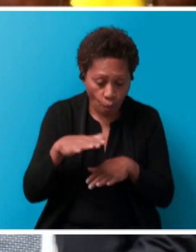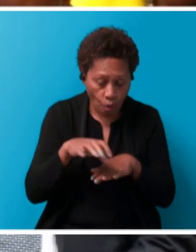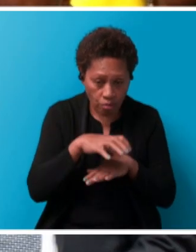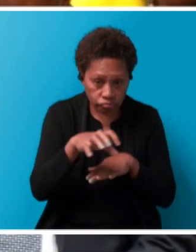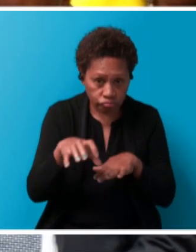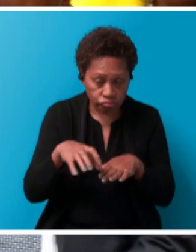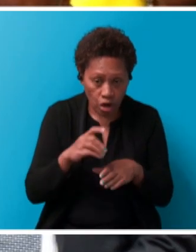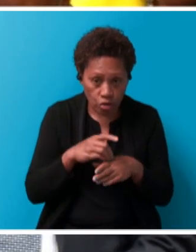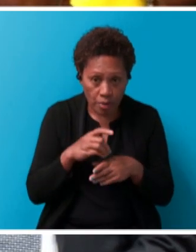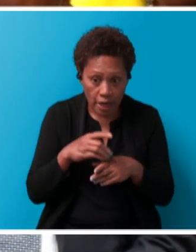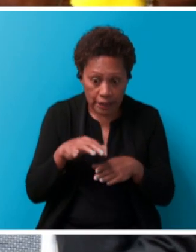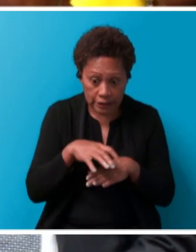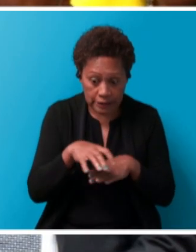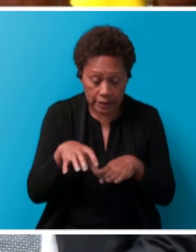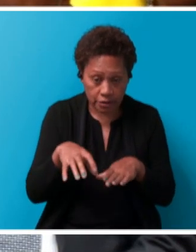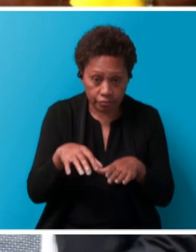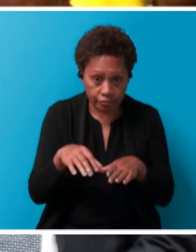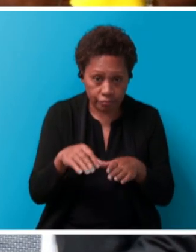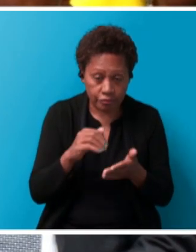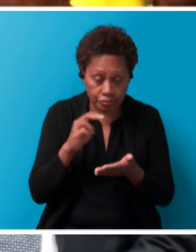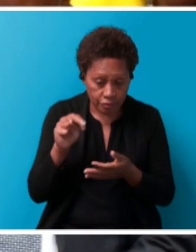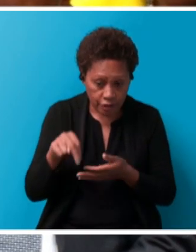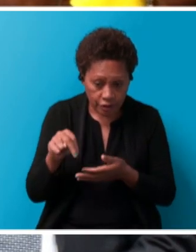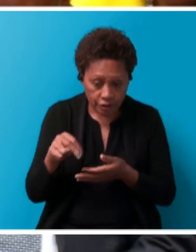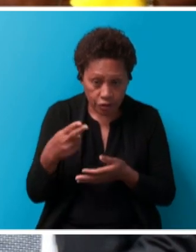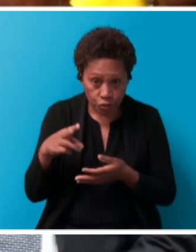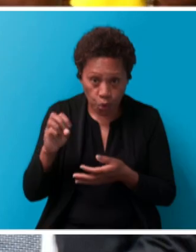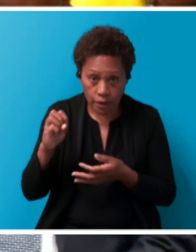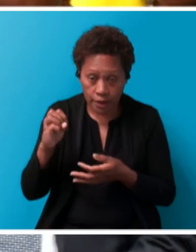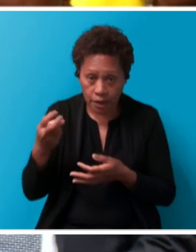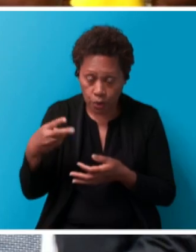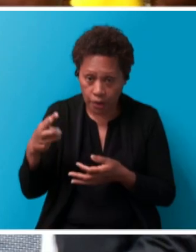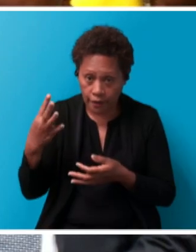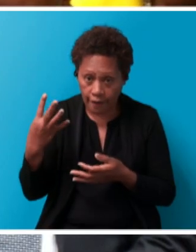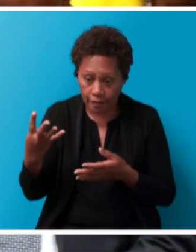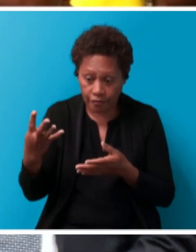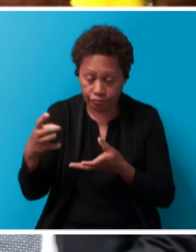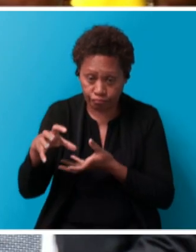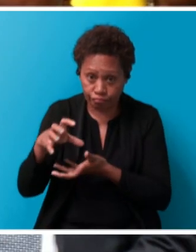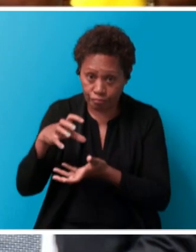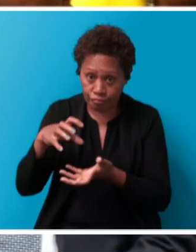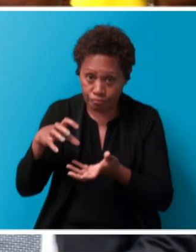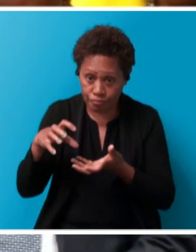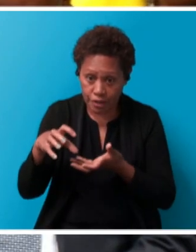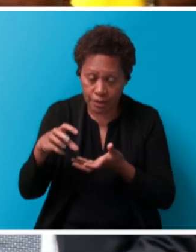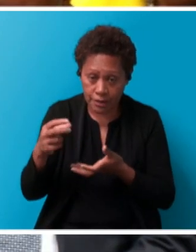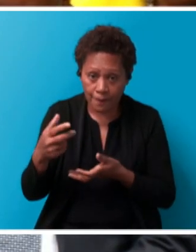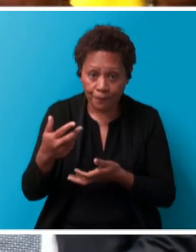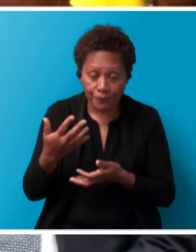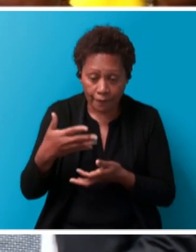other productive sectors. In 2024, our electricity mix was 57%